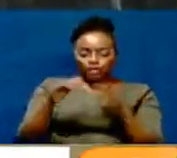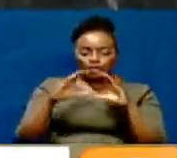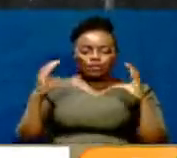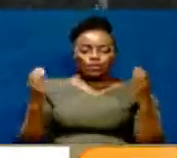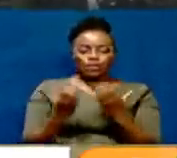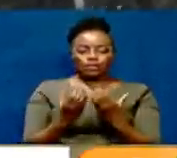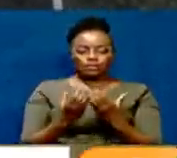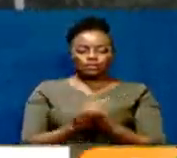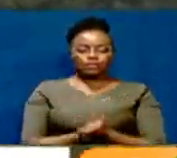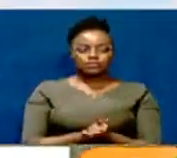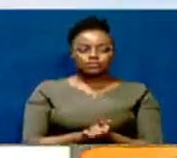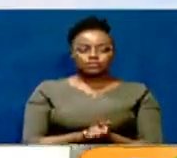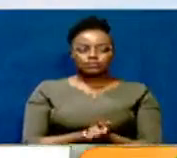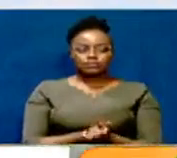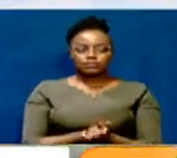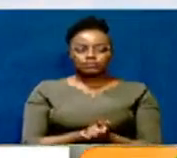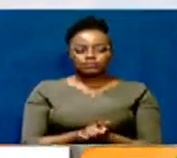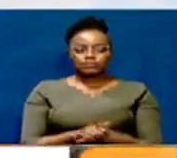world.